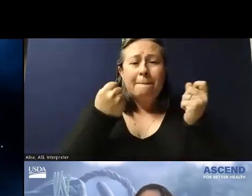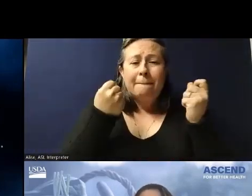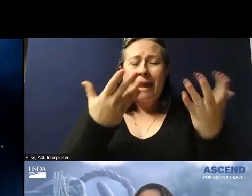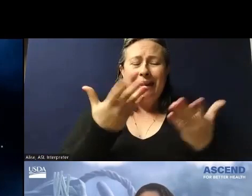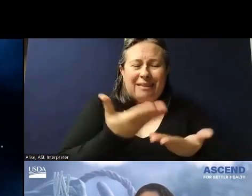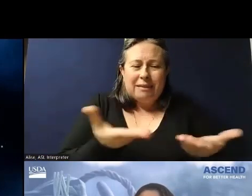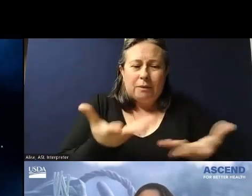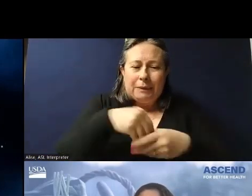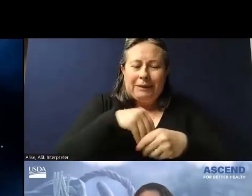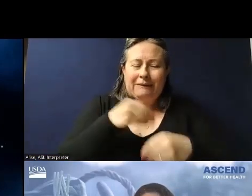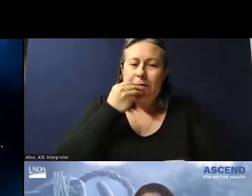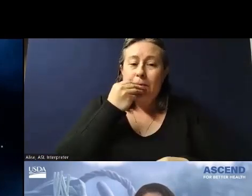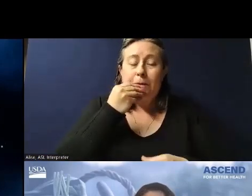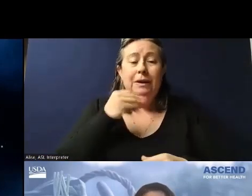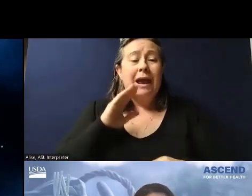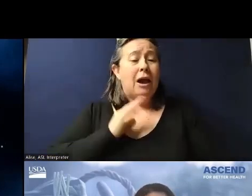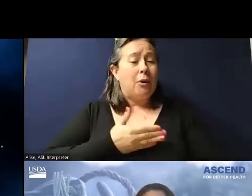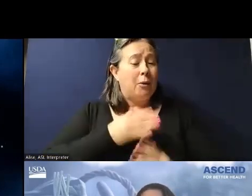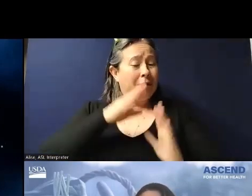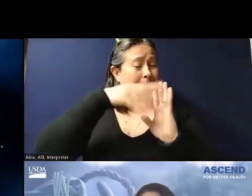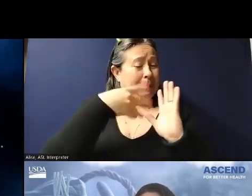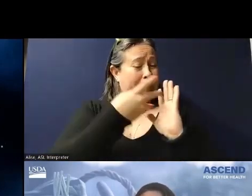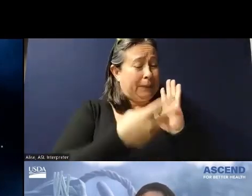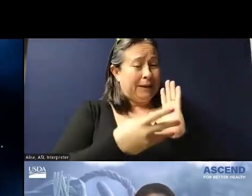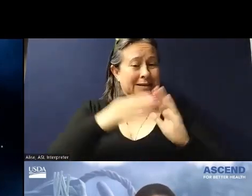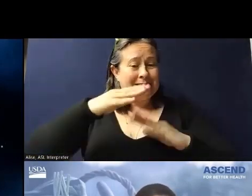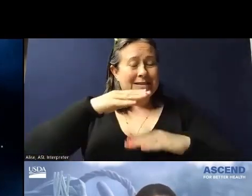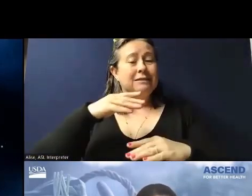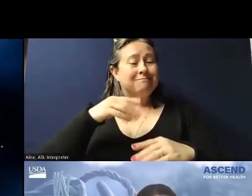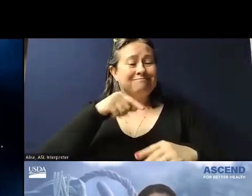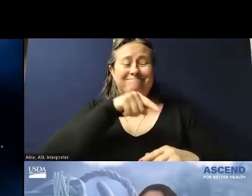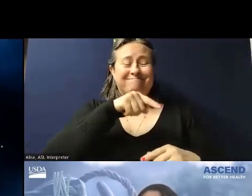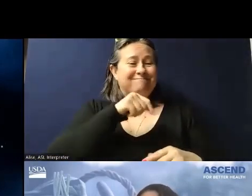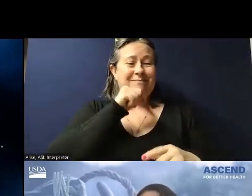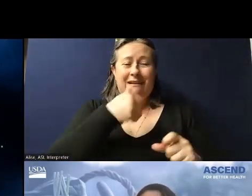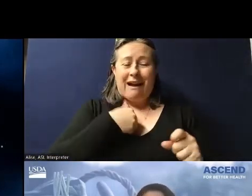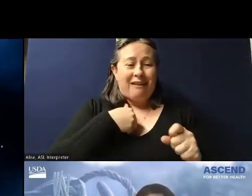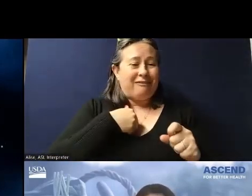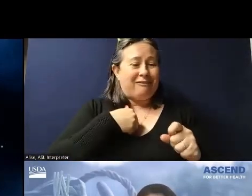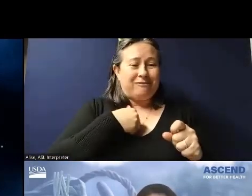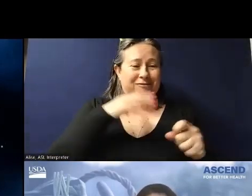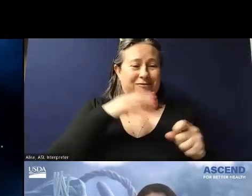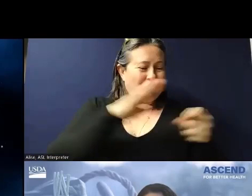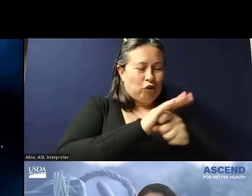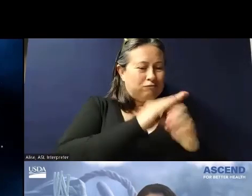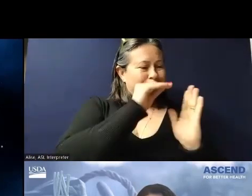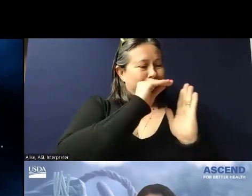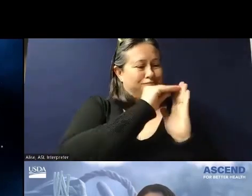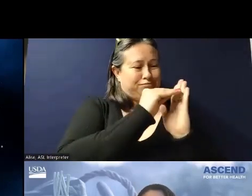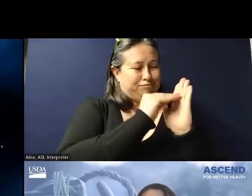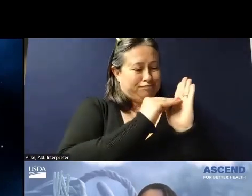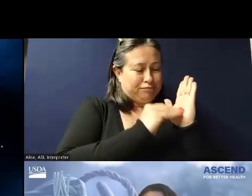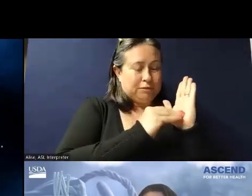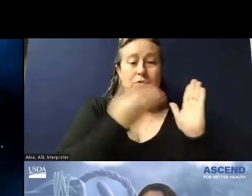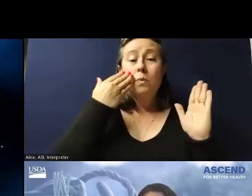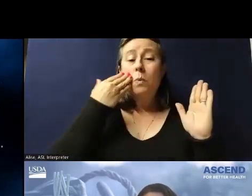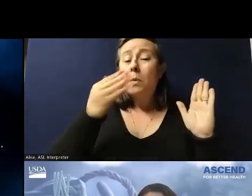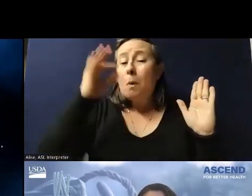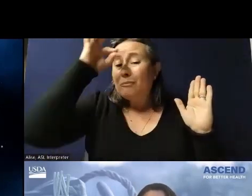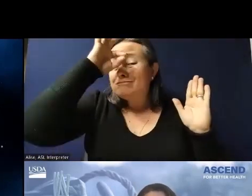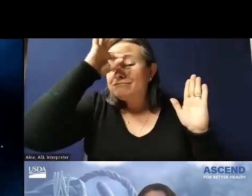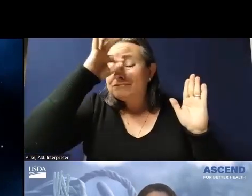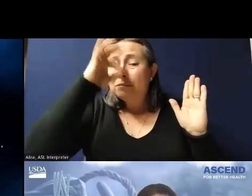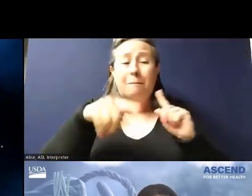food. Our periodic table of food is incomplete. We don't know what these food components are, nor what they